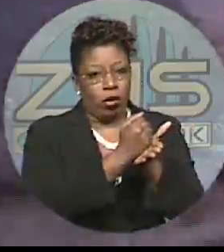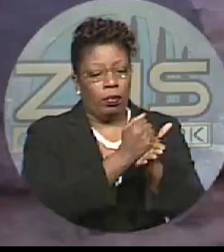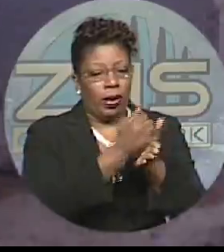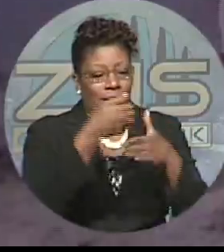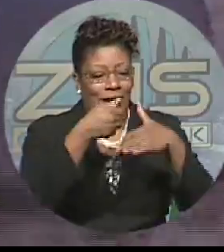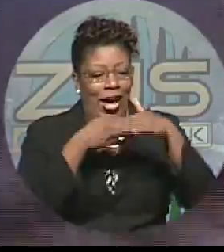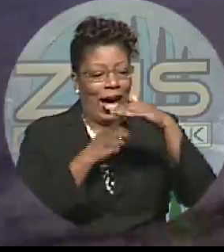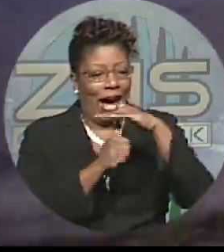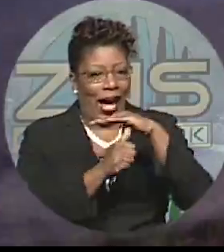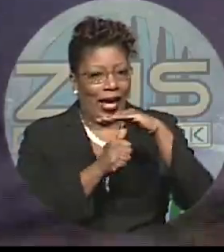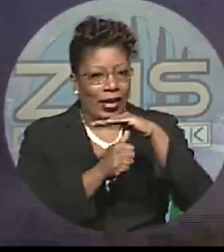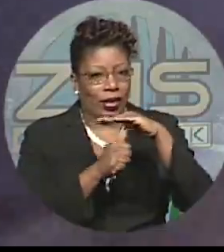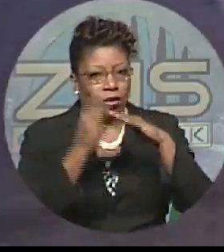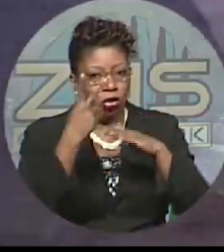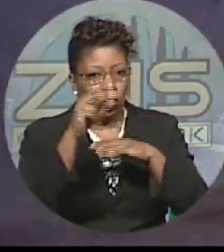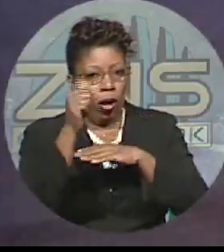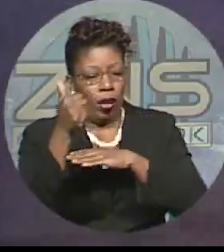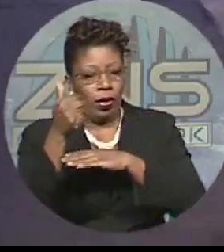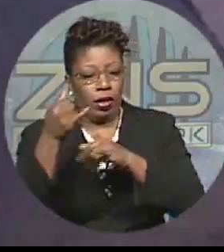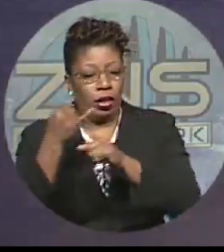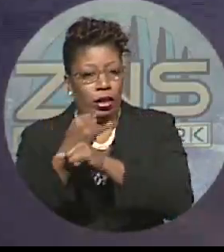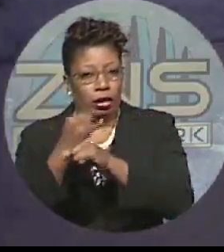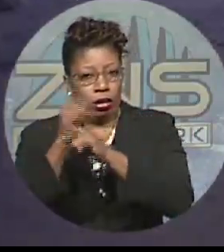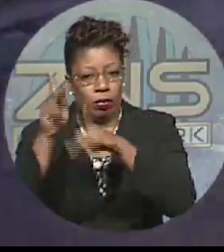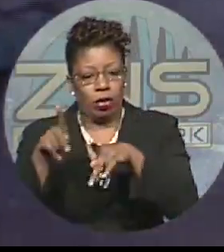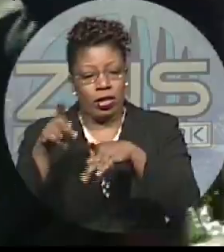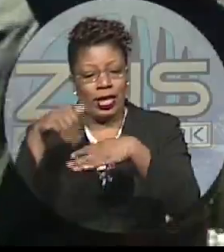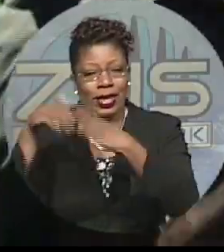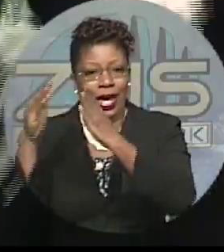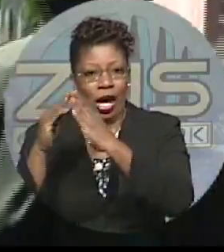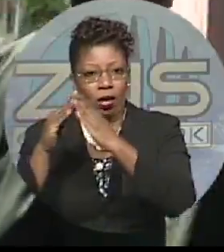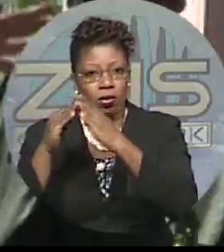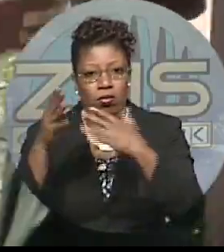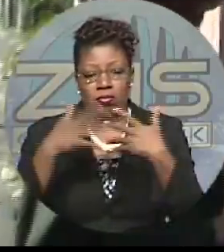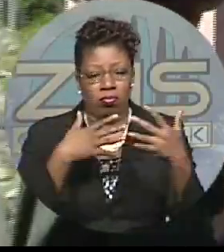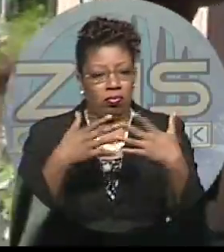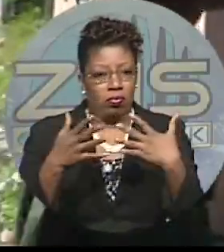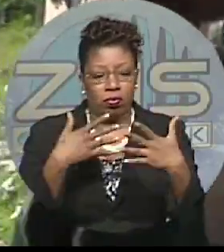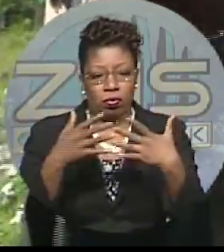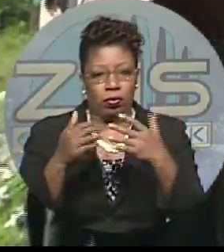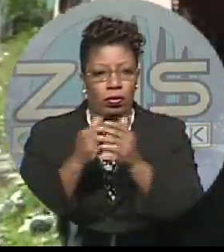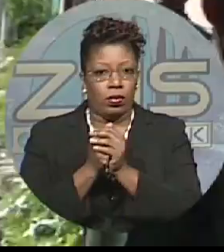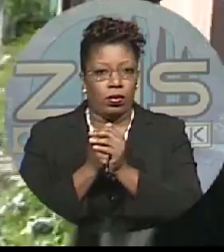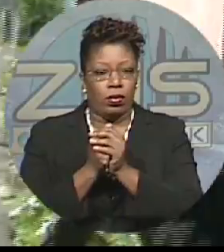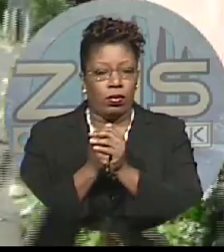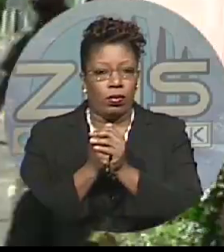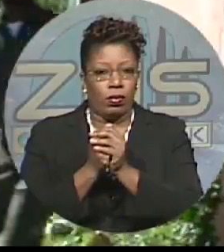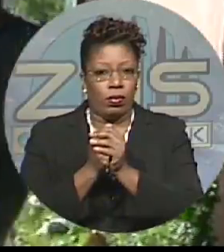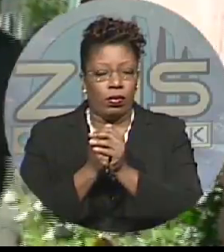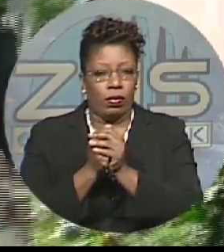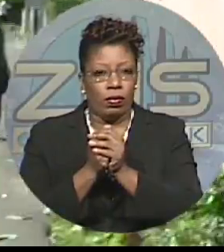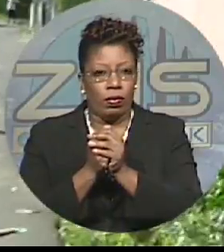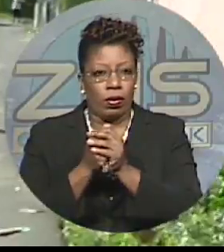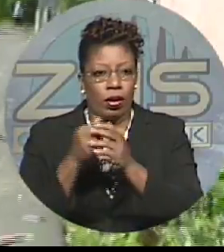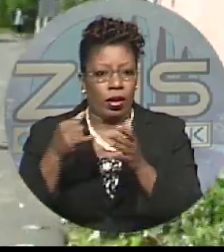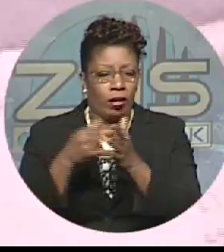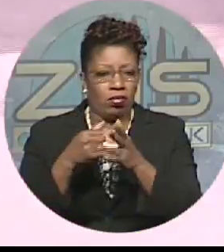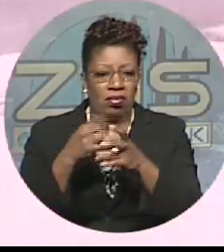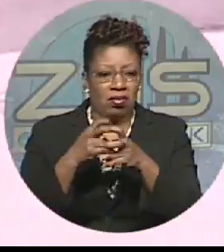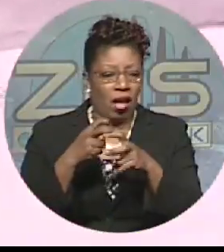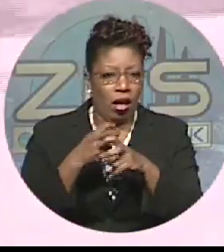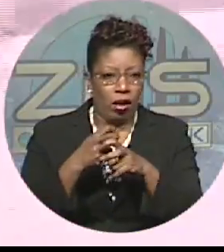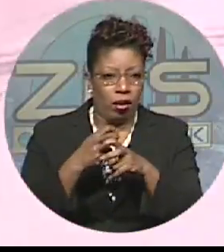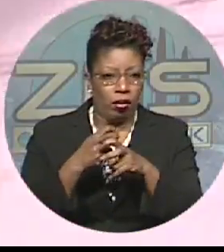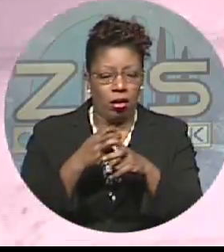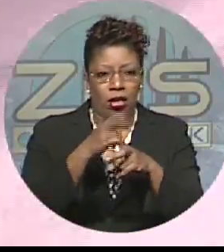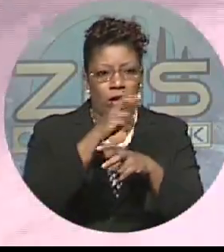Haitians gonna hide one another. They can cover for one another. However you look at it. So it's gonna be hard, and you said 20,000,